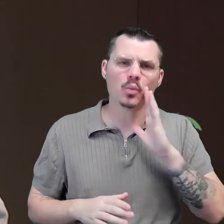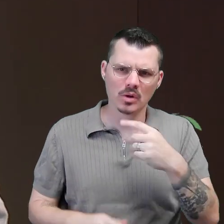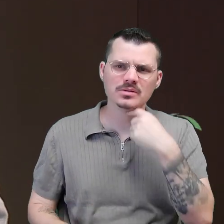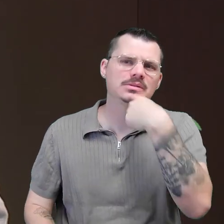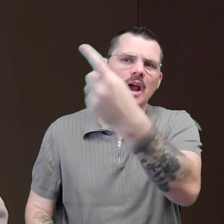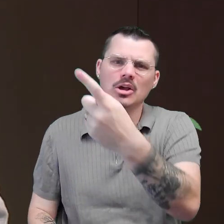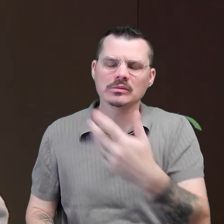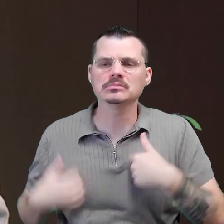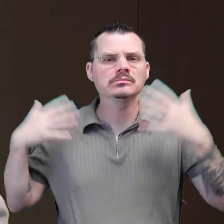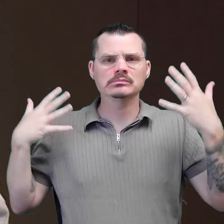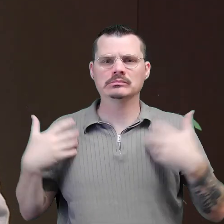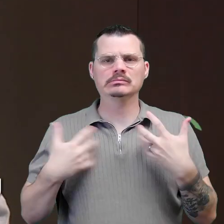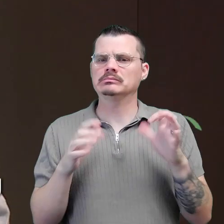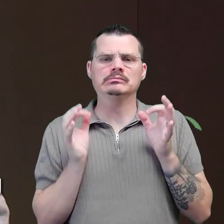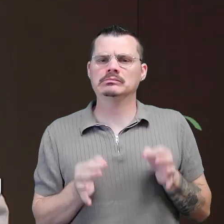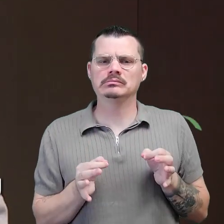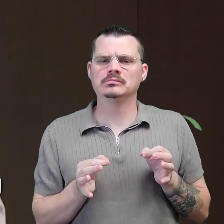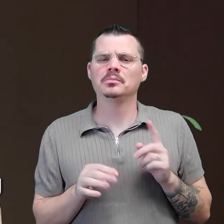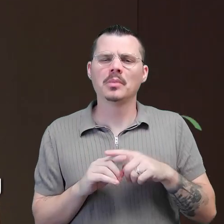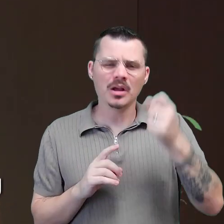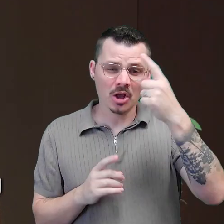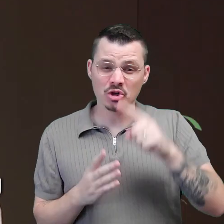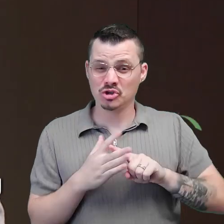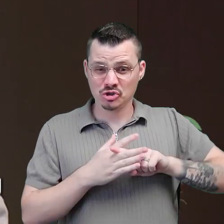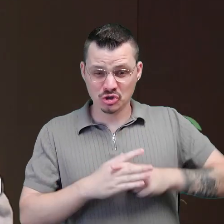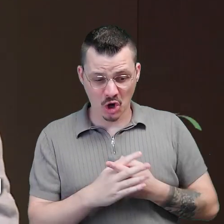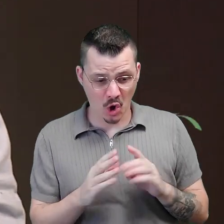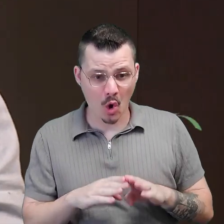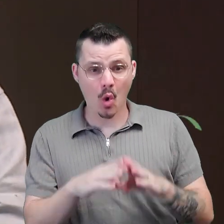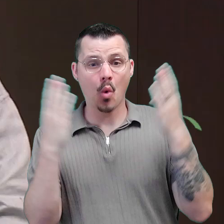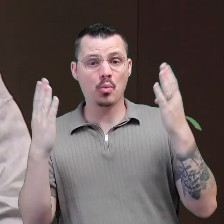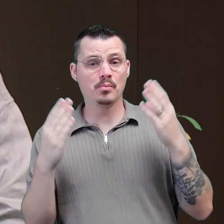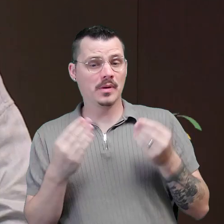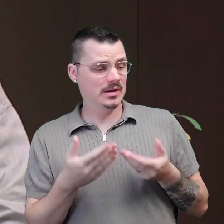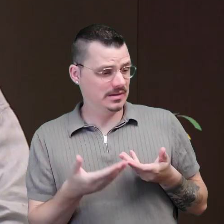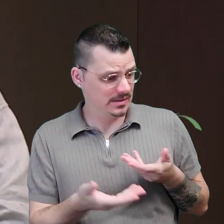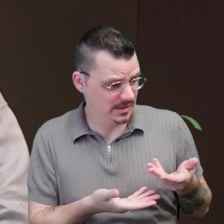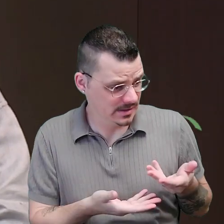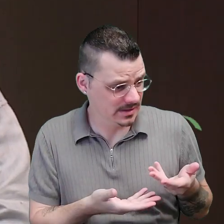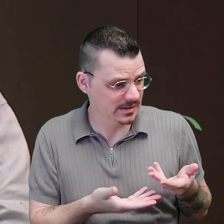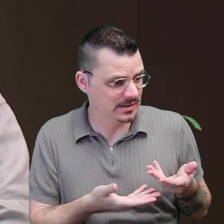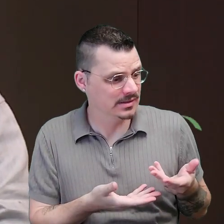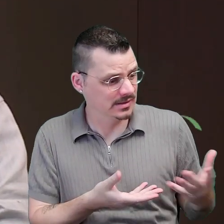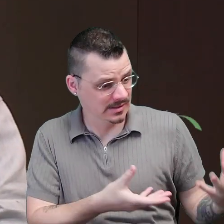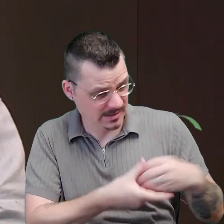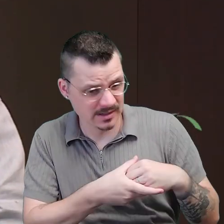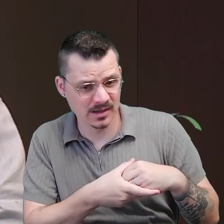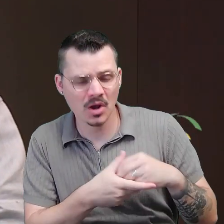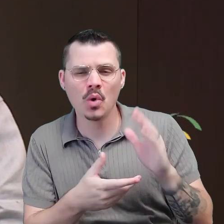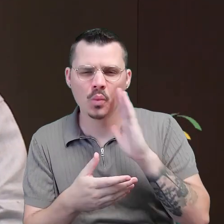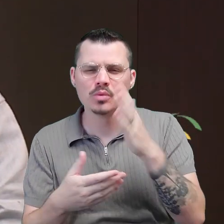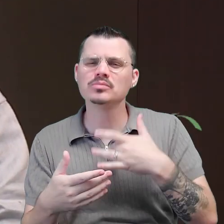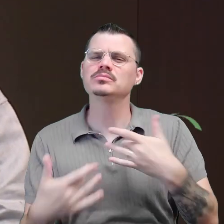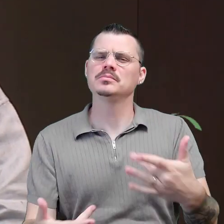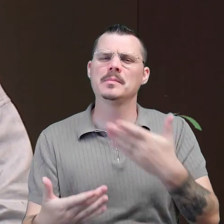known. But to start out with the idea of engaging the person ends up with a better outcome.